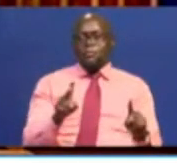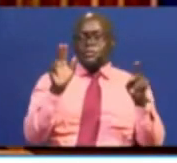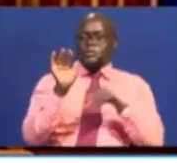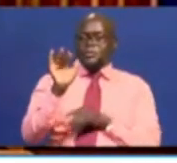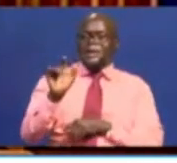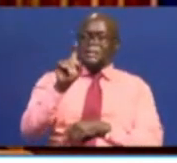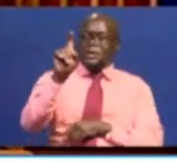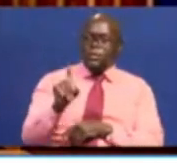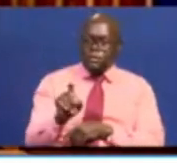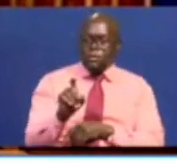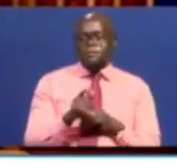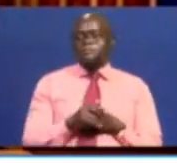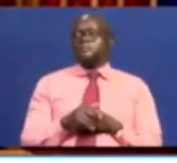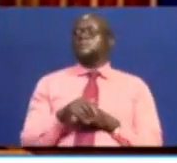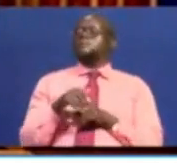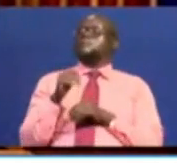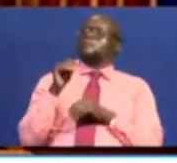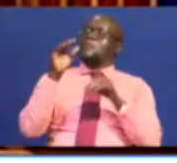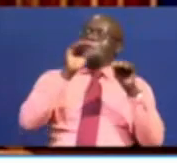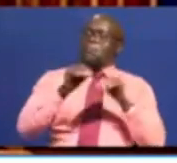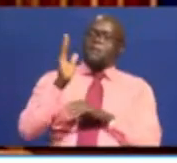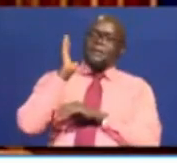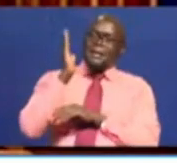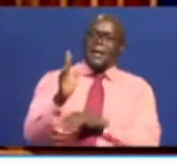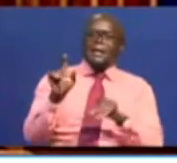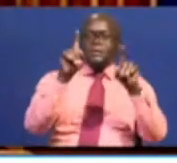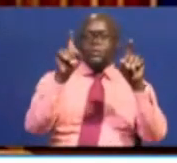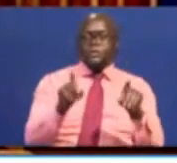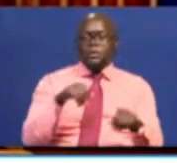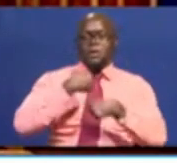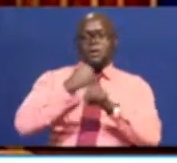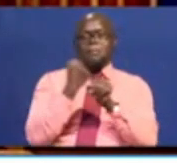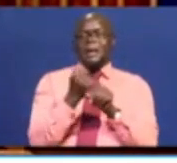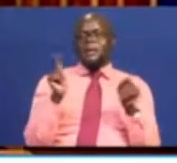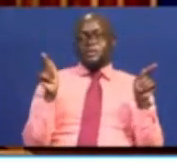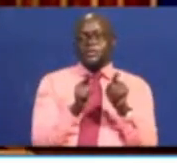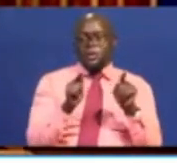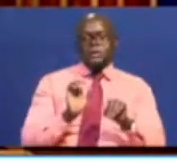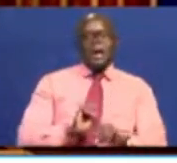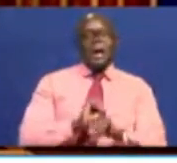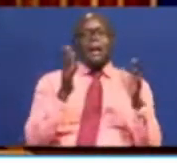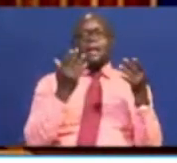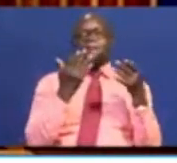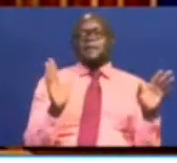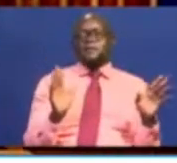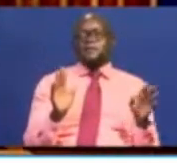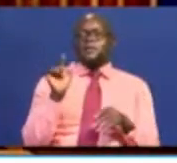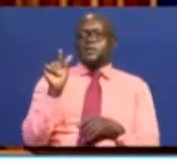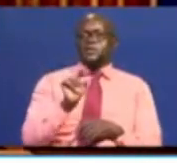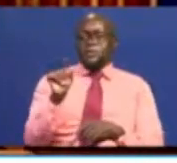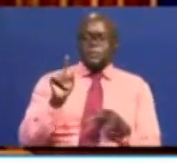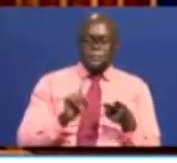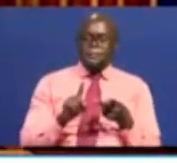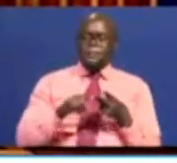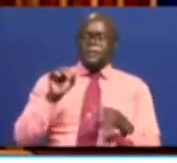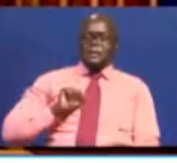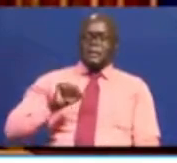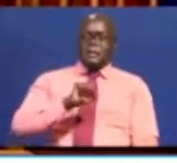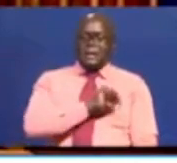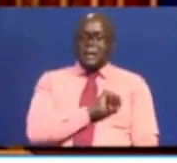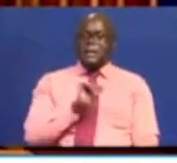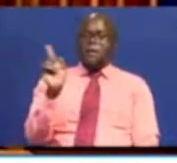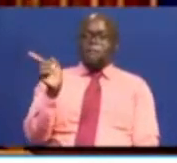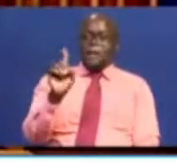ask a question, go straight to your question and make it short and precise. Senator Sifuna.